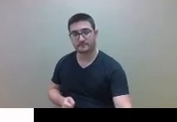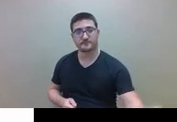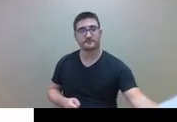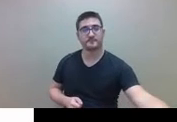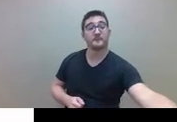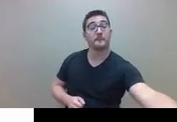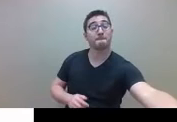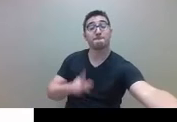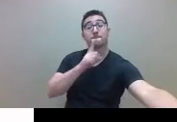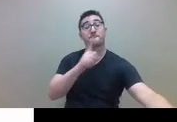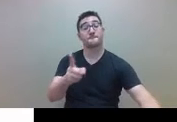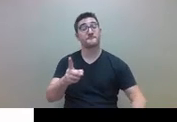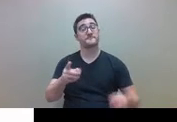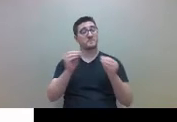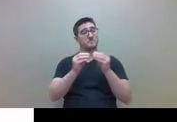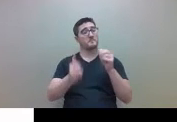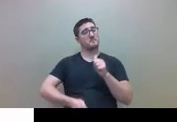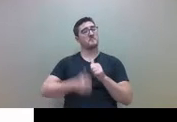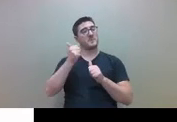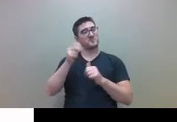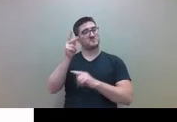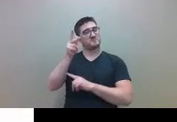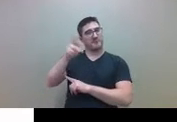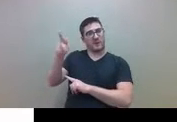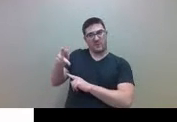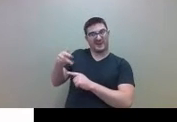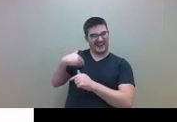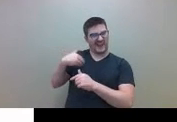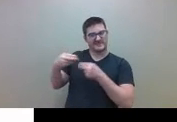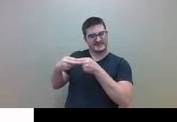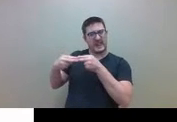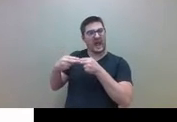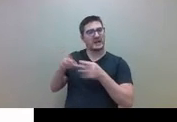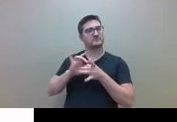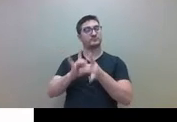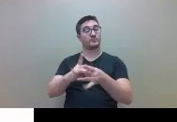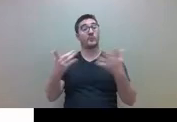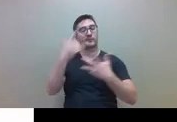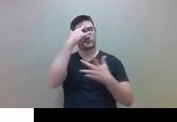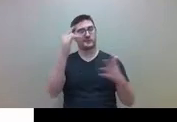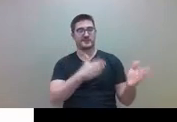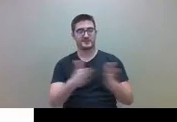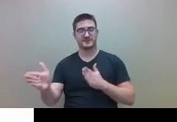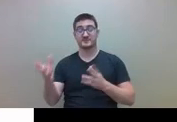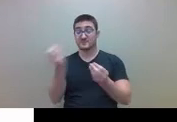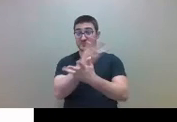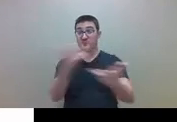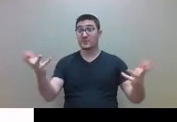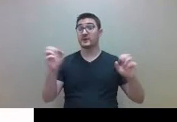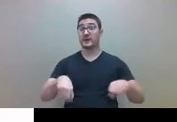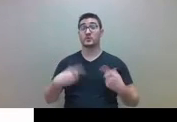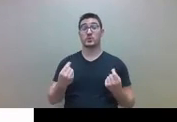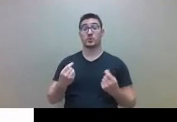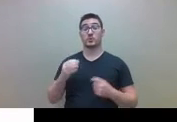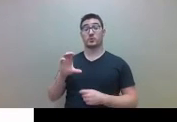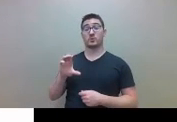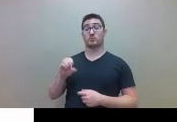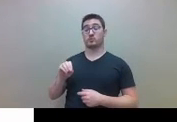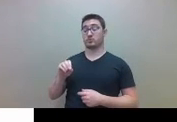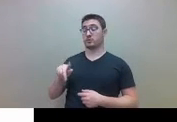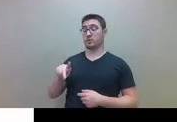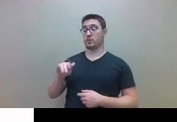just tactics for coping strategies, which you can go online and type in like coping strategies